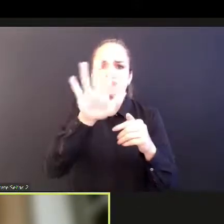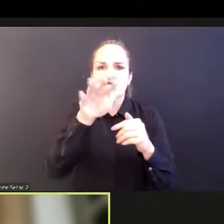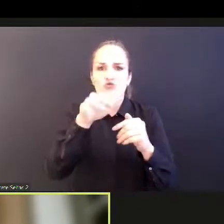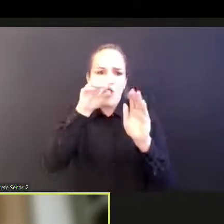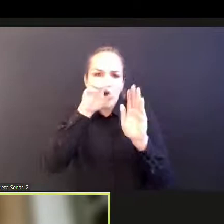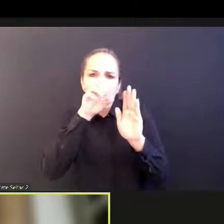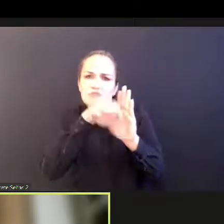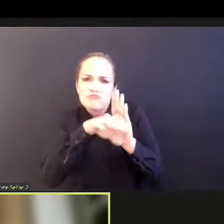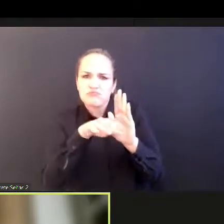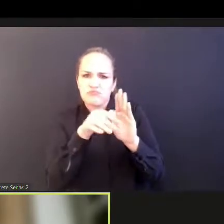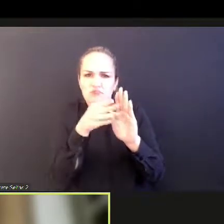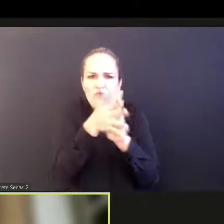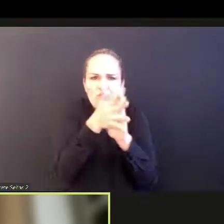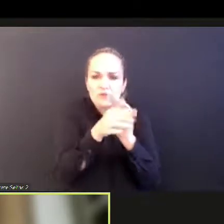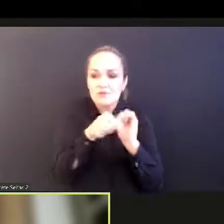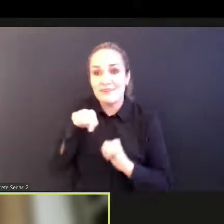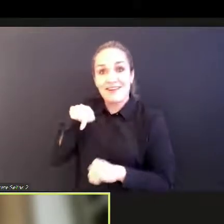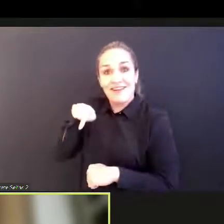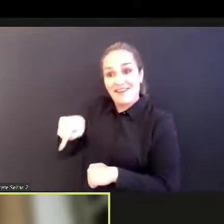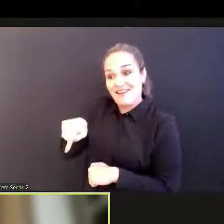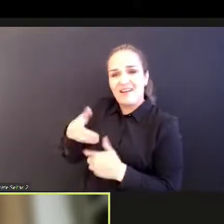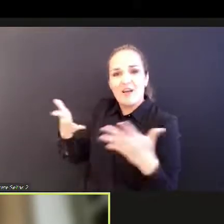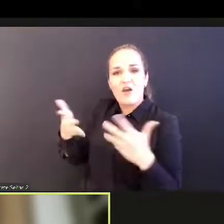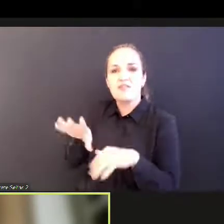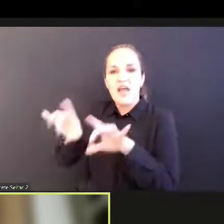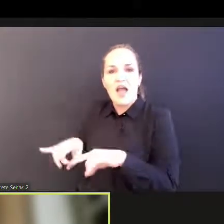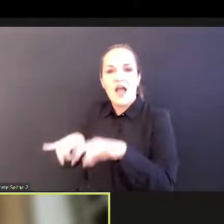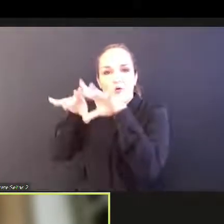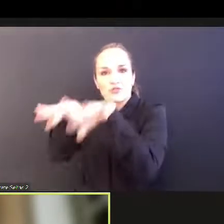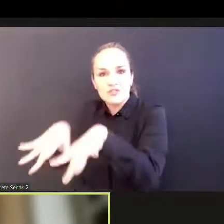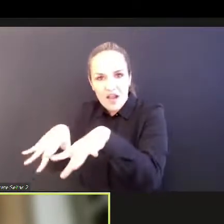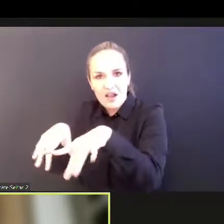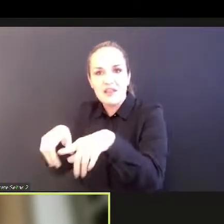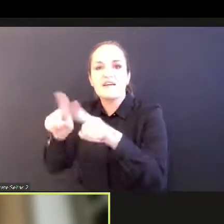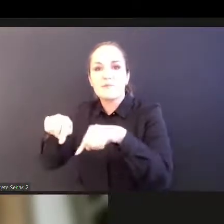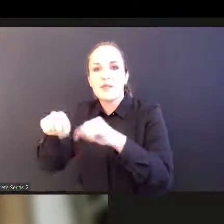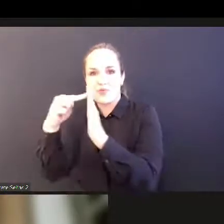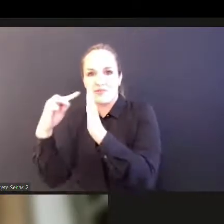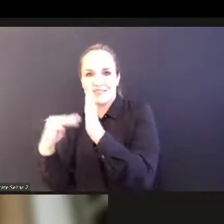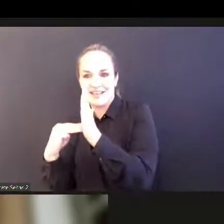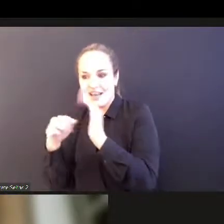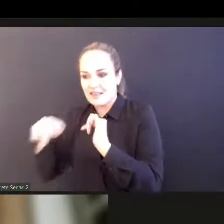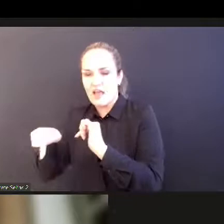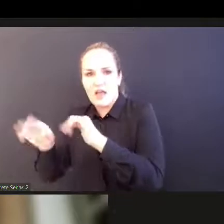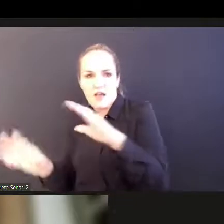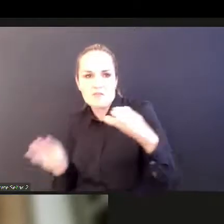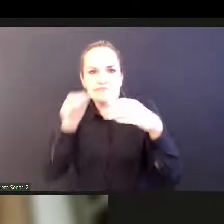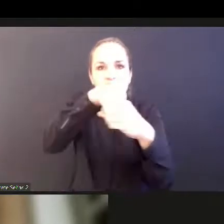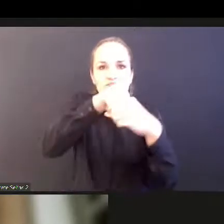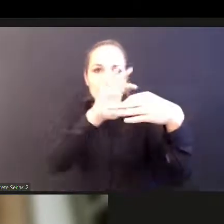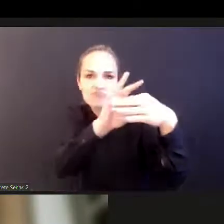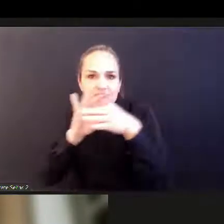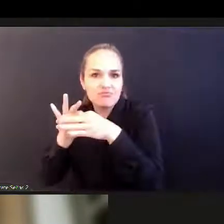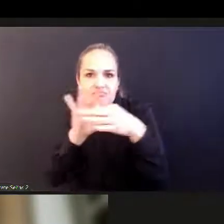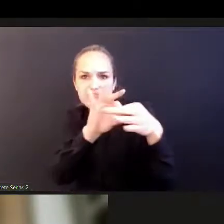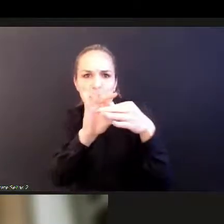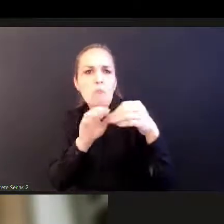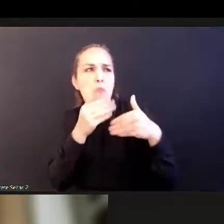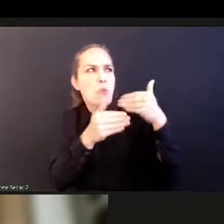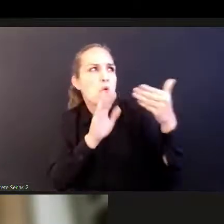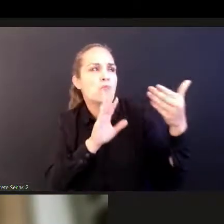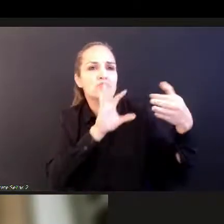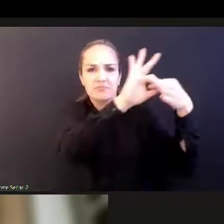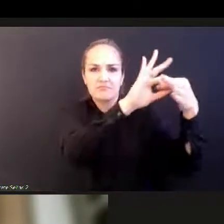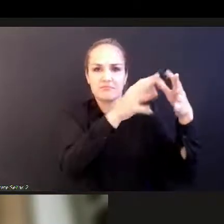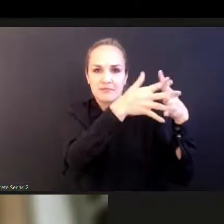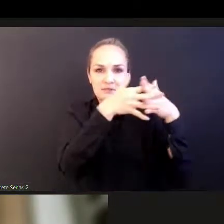the markets in North America because of their position, the time zone advantage. Ms. Rupa, apologies for interrupting, but could